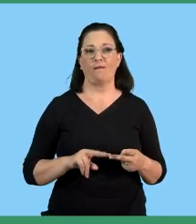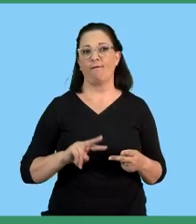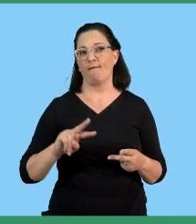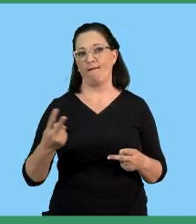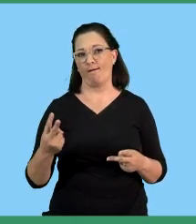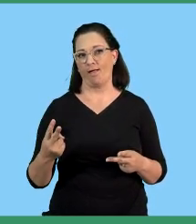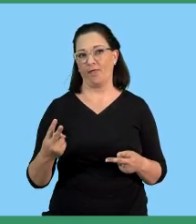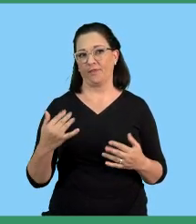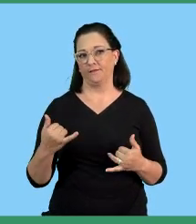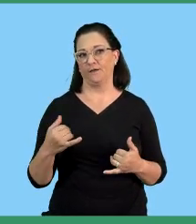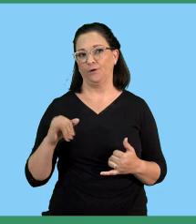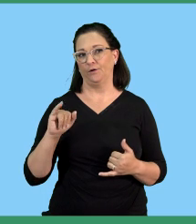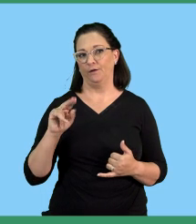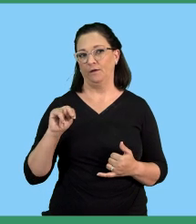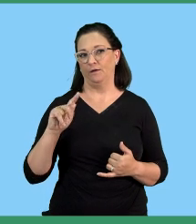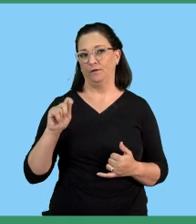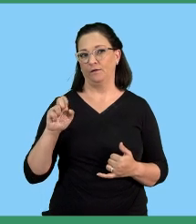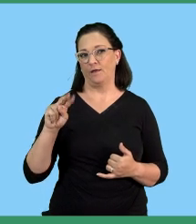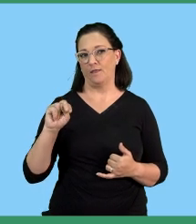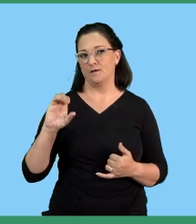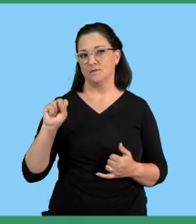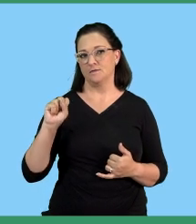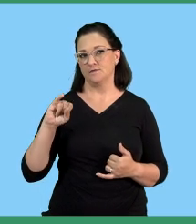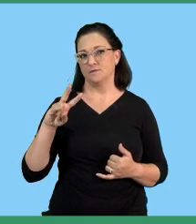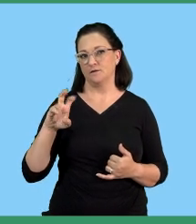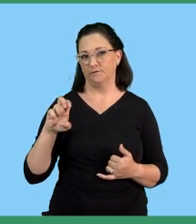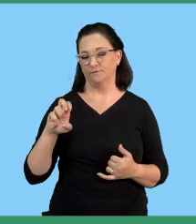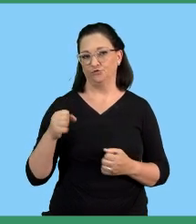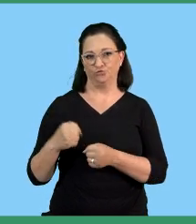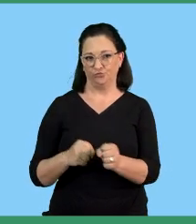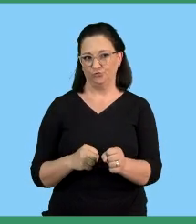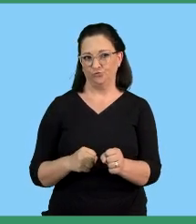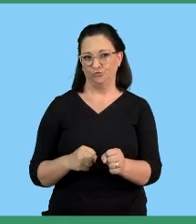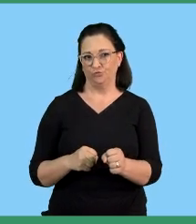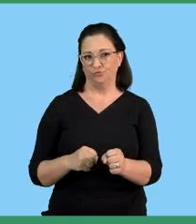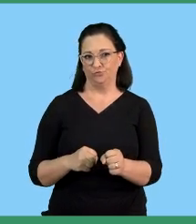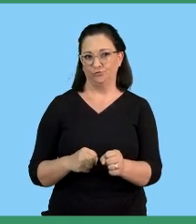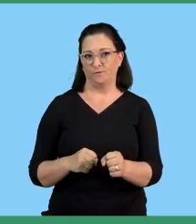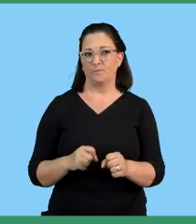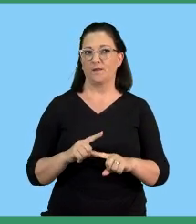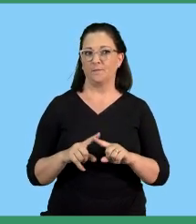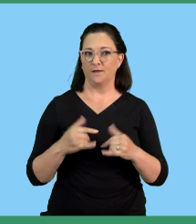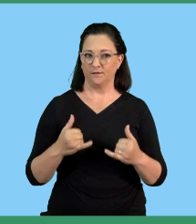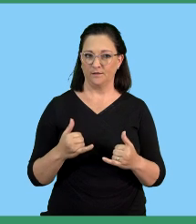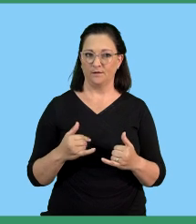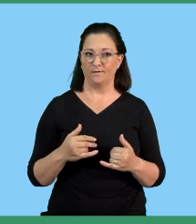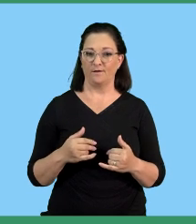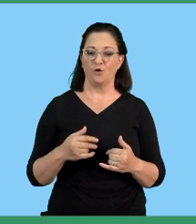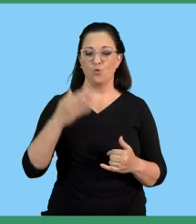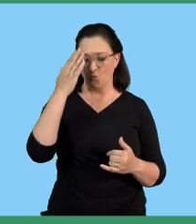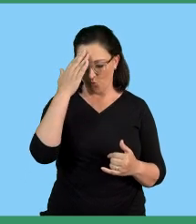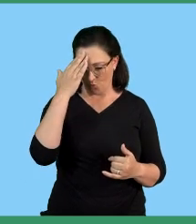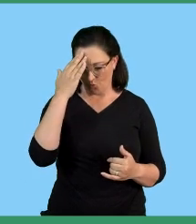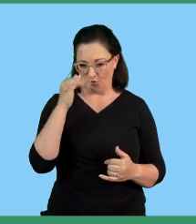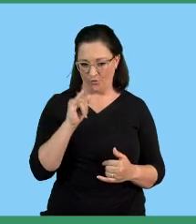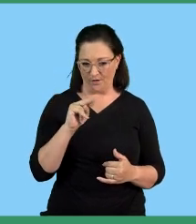intensive strategy that could be applied by GFC. Also here they're telling you that under intensive, this scenario is based on